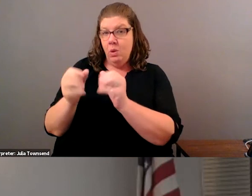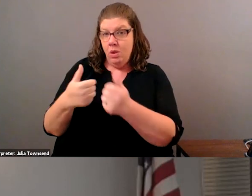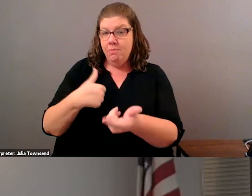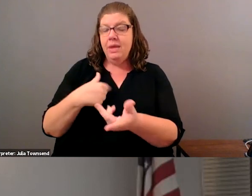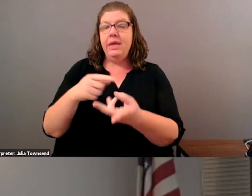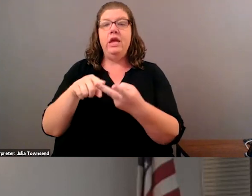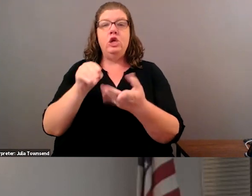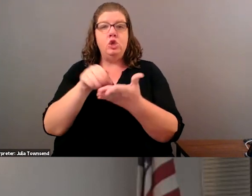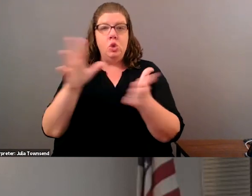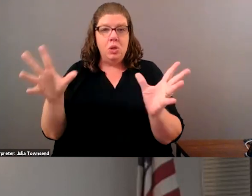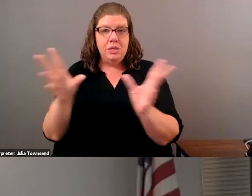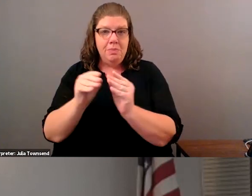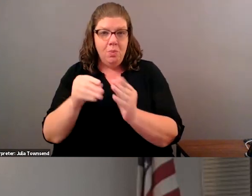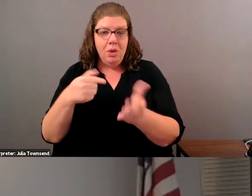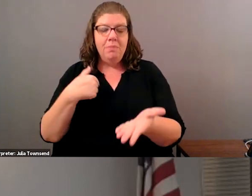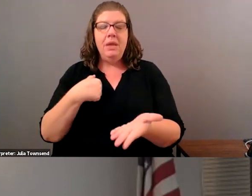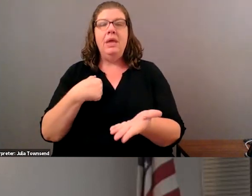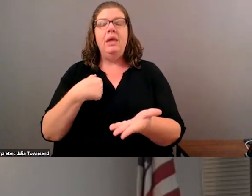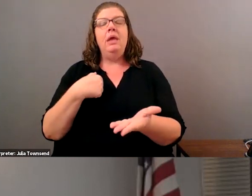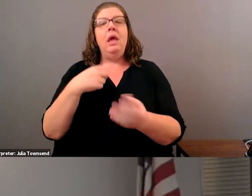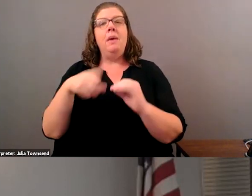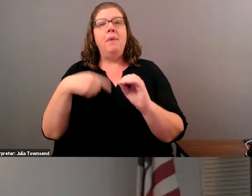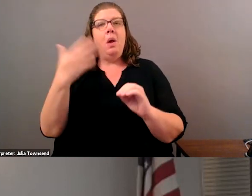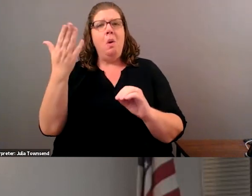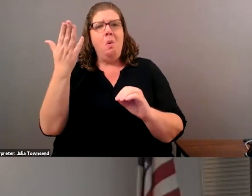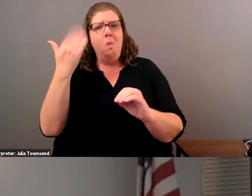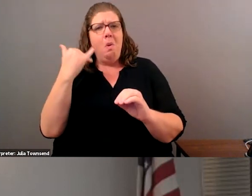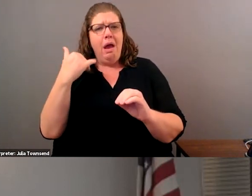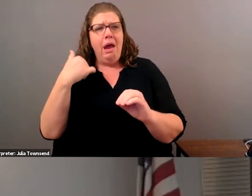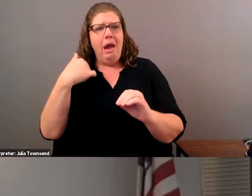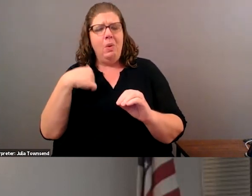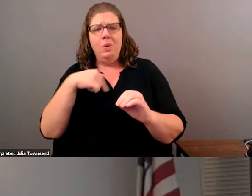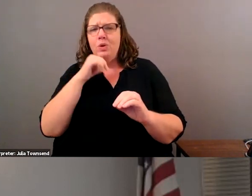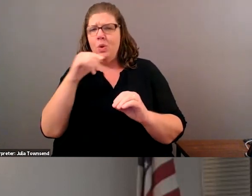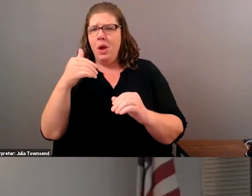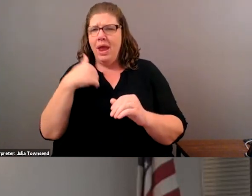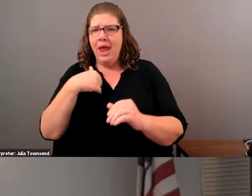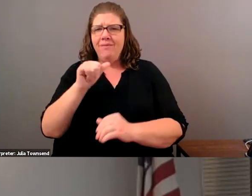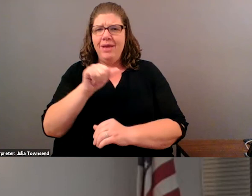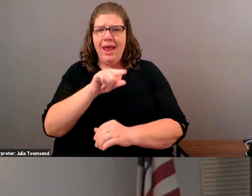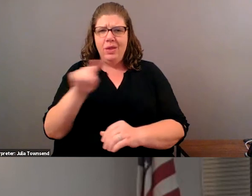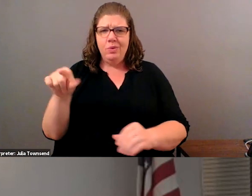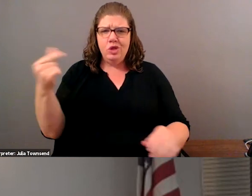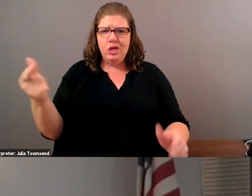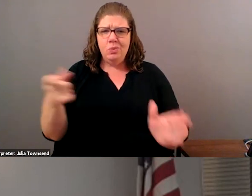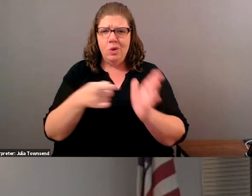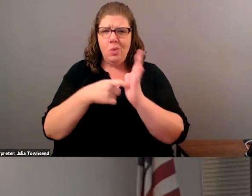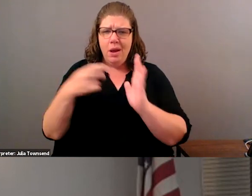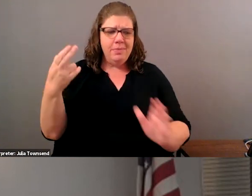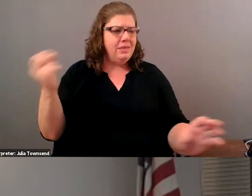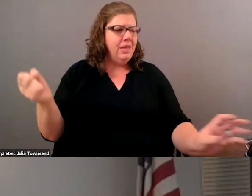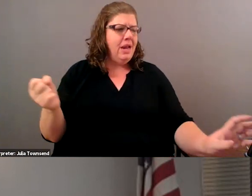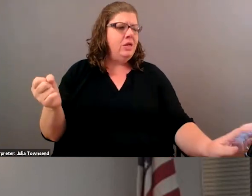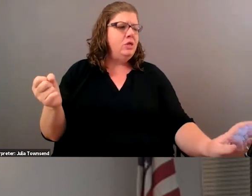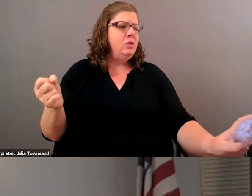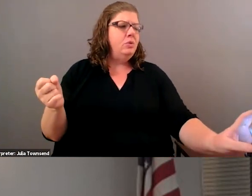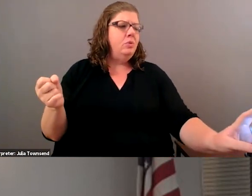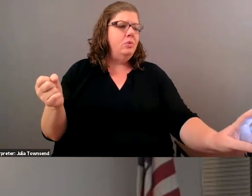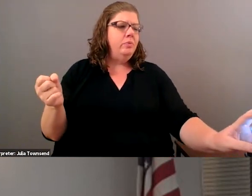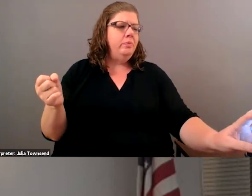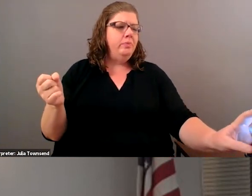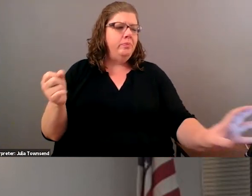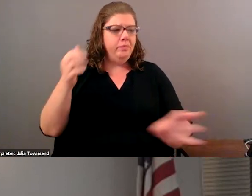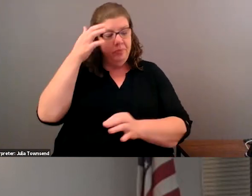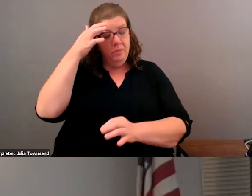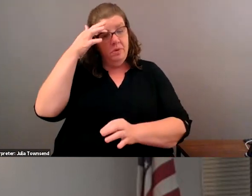with me about why, don't we have A2G requirements in high school? And I've also had